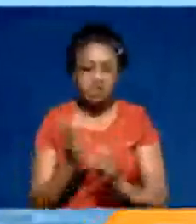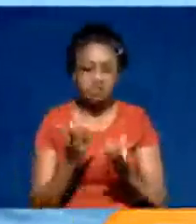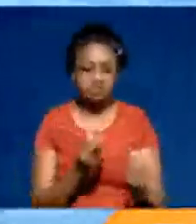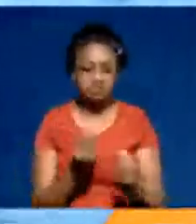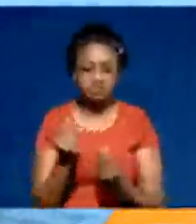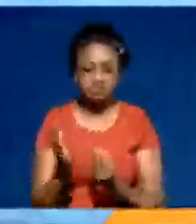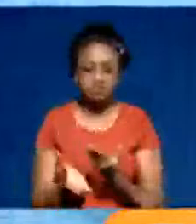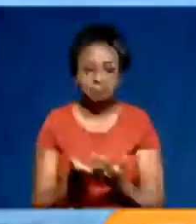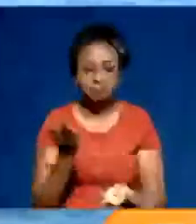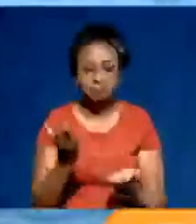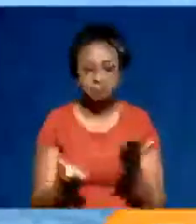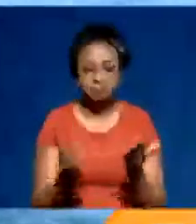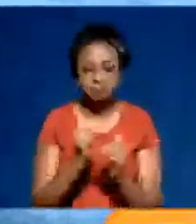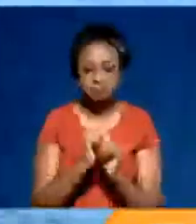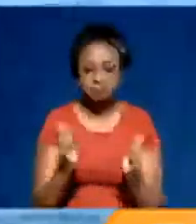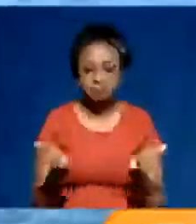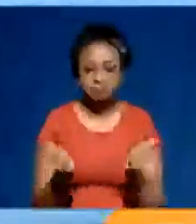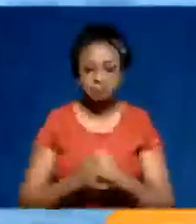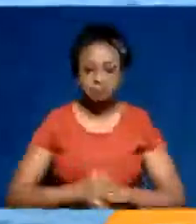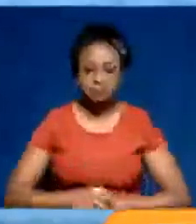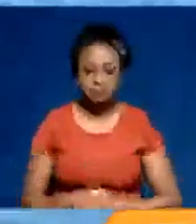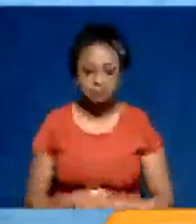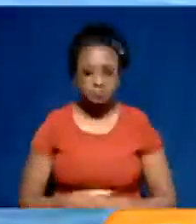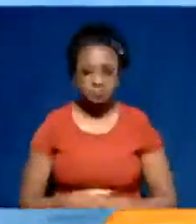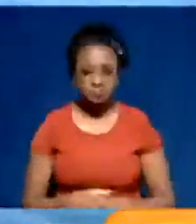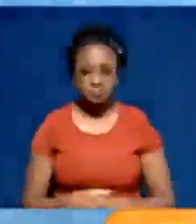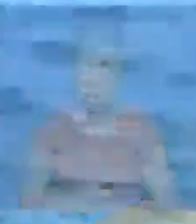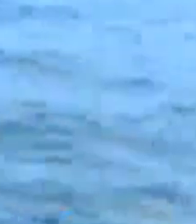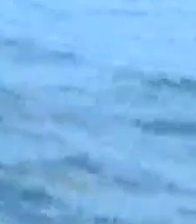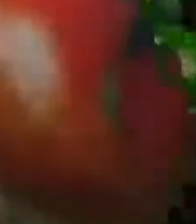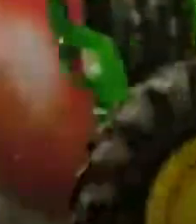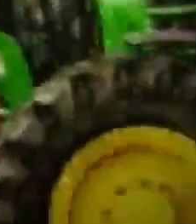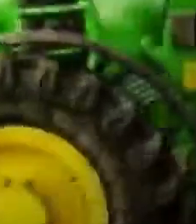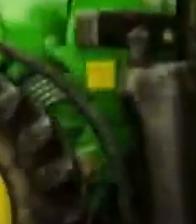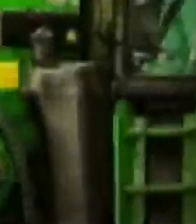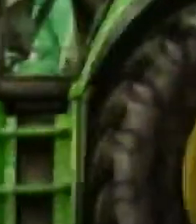supply. Dennis Otieno, Smart Farm. Smart Farm.